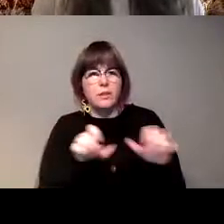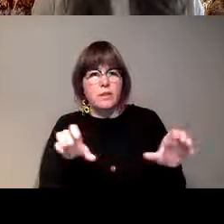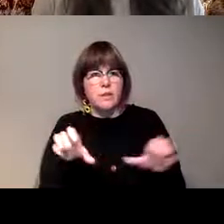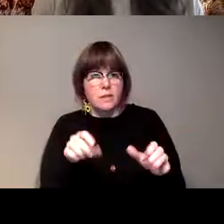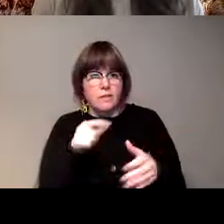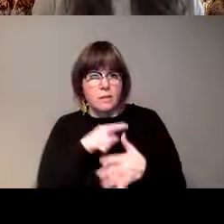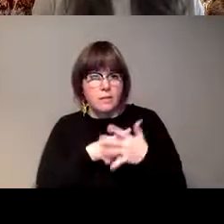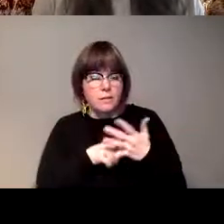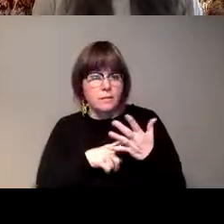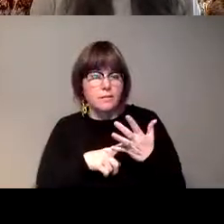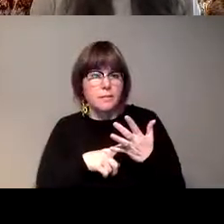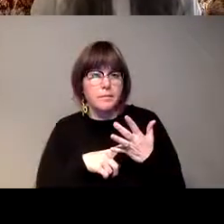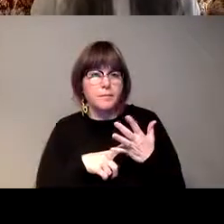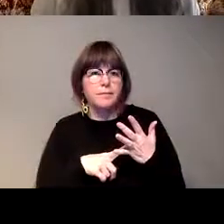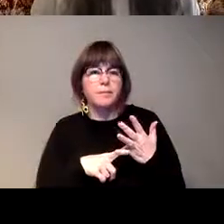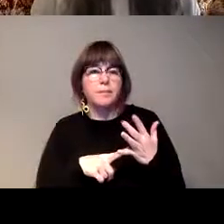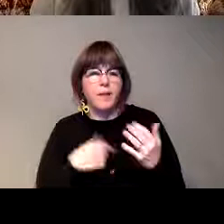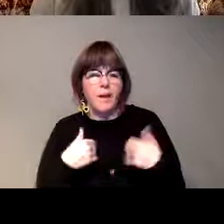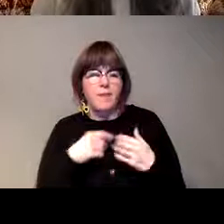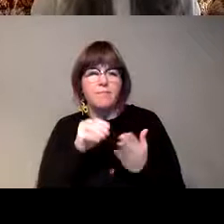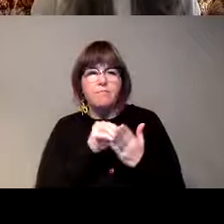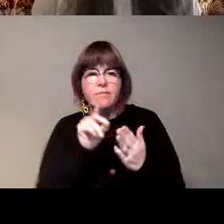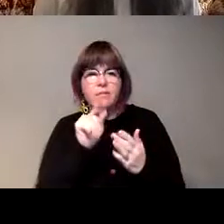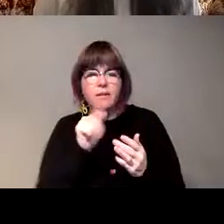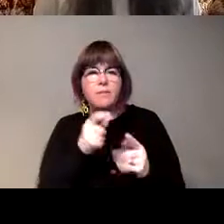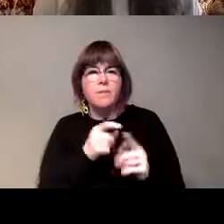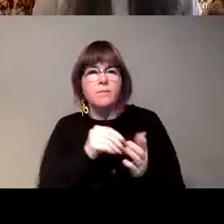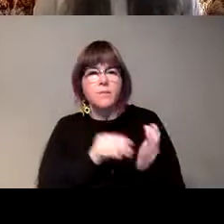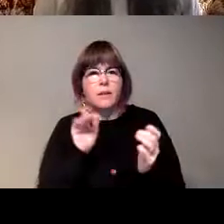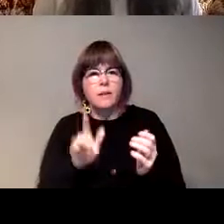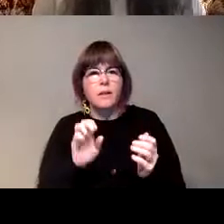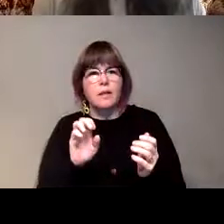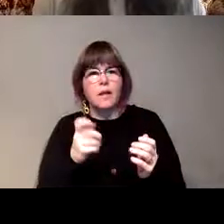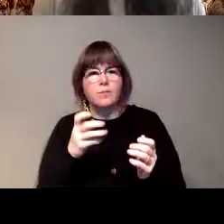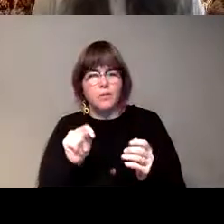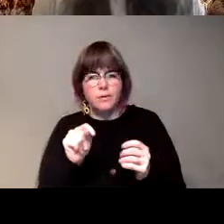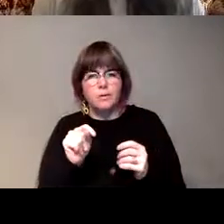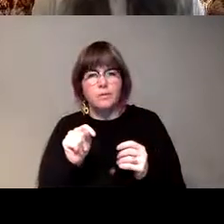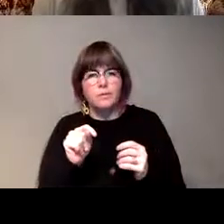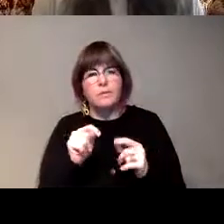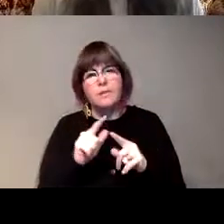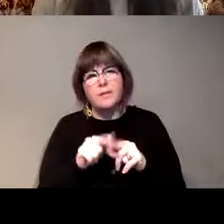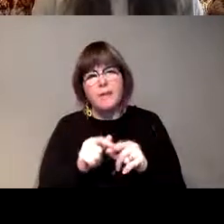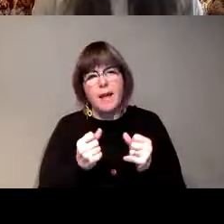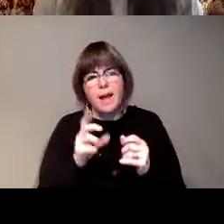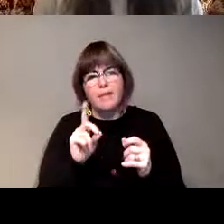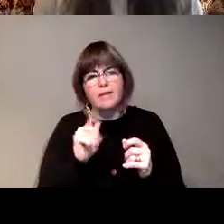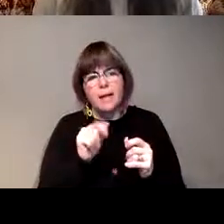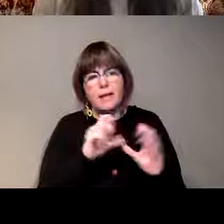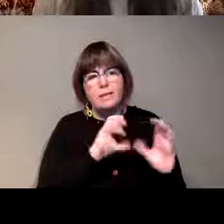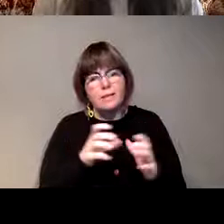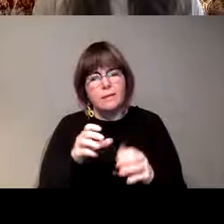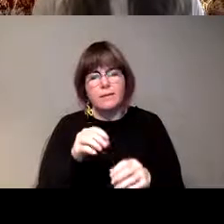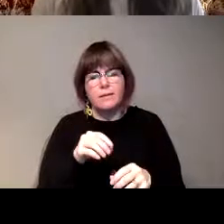activities where you get aggregate data from your students, you can just click this export button. And depending on how many data sets are in the queue, because